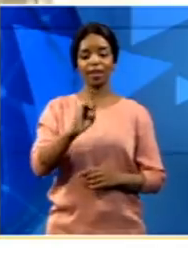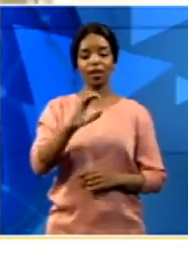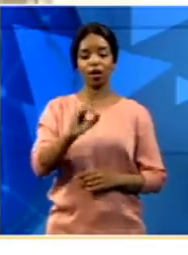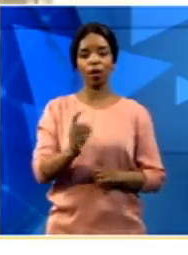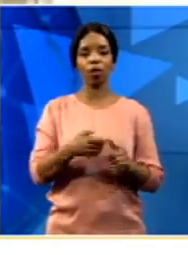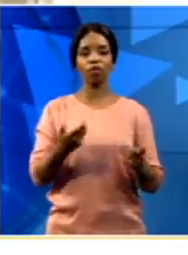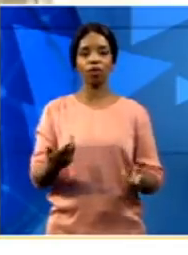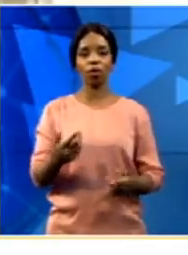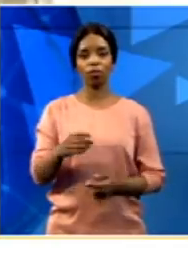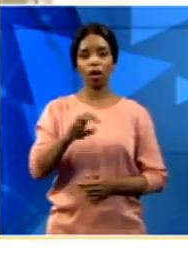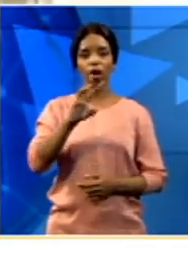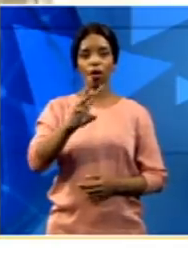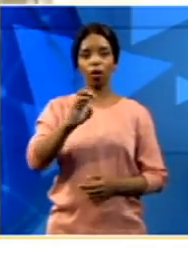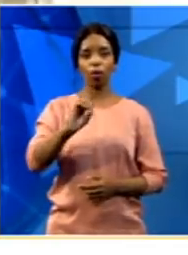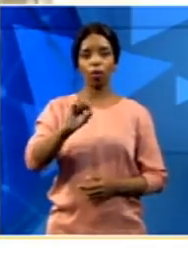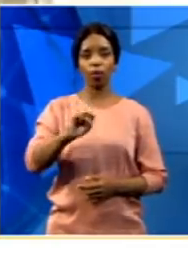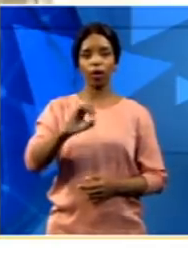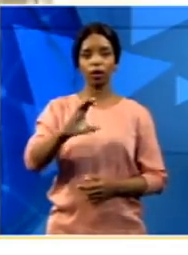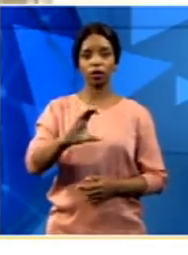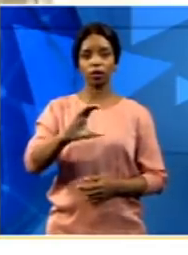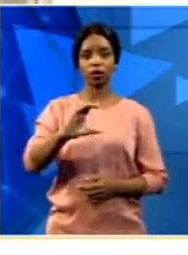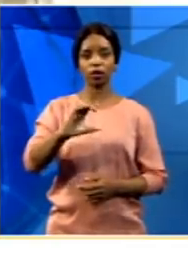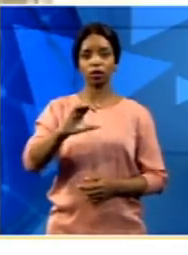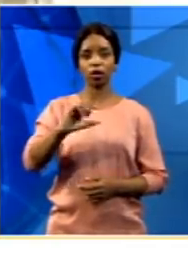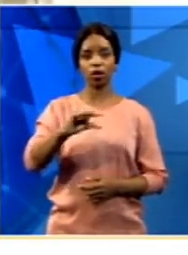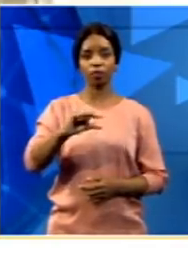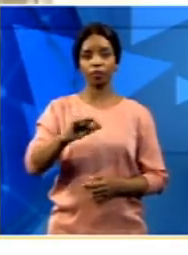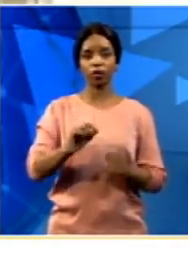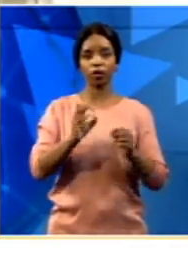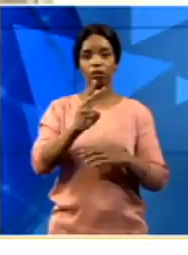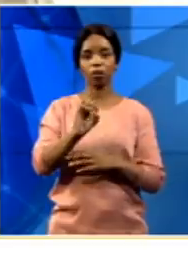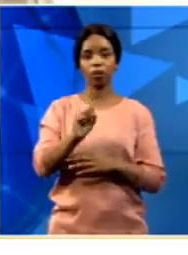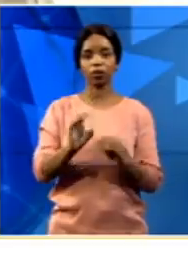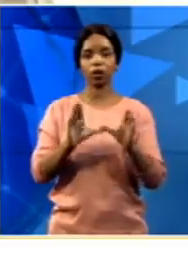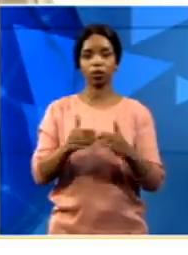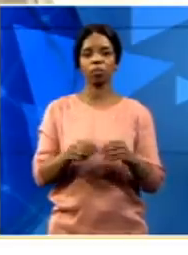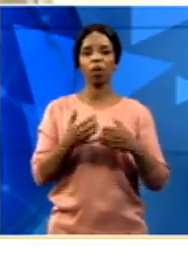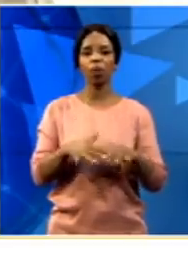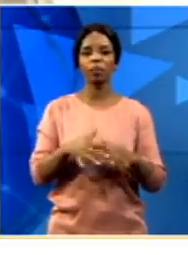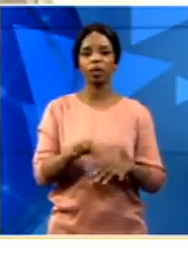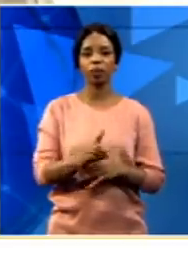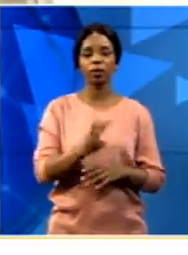Just remind me of that website again. I know it was supportbusiness.co.za. So it's